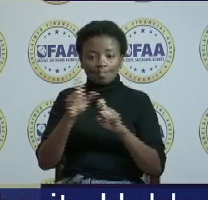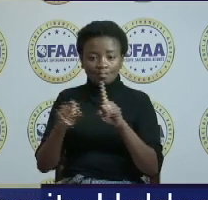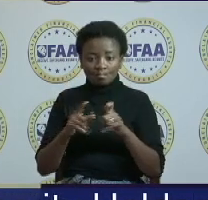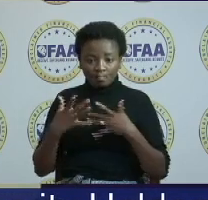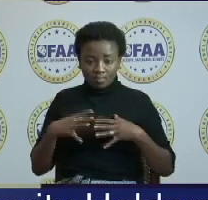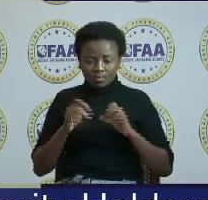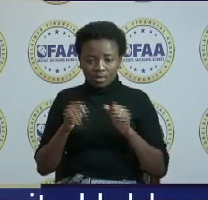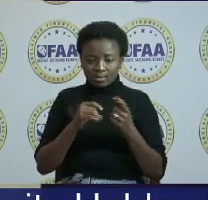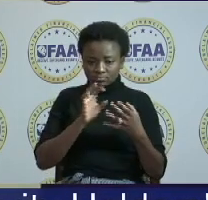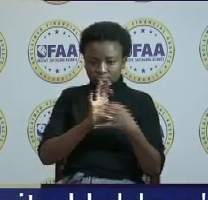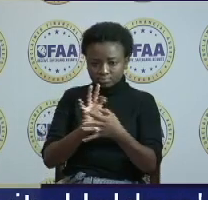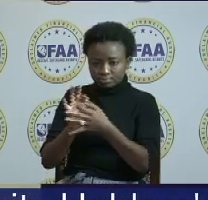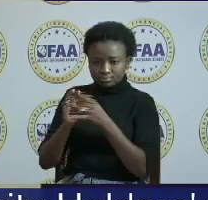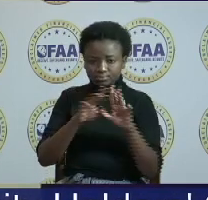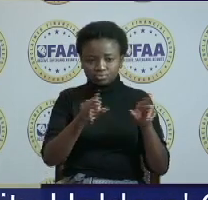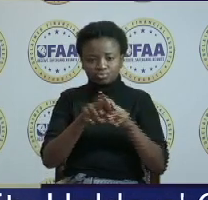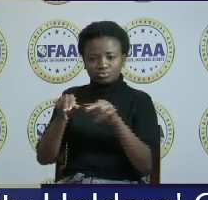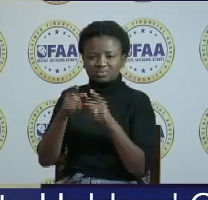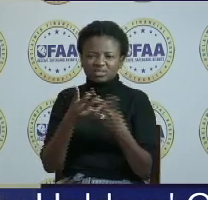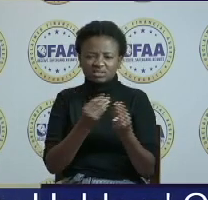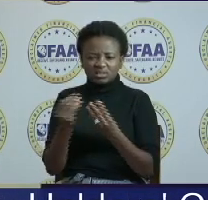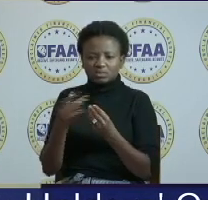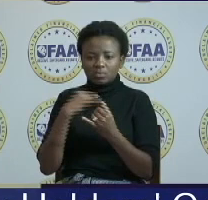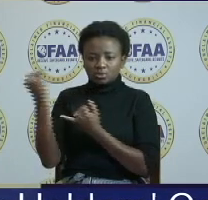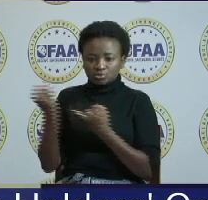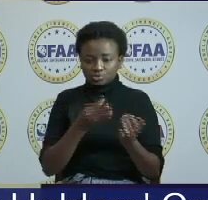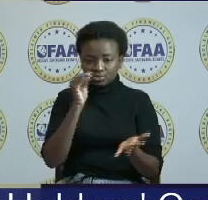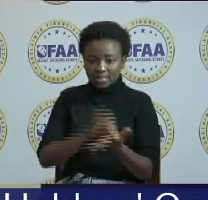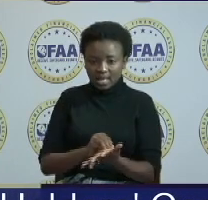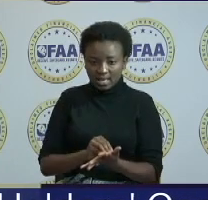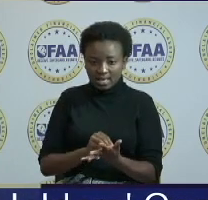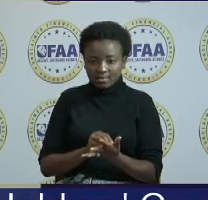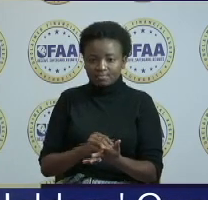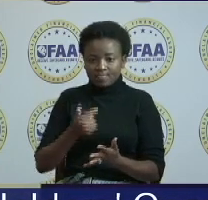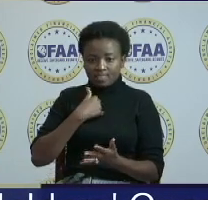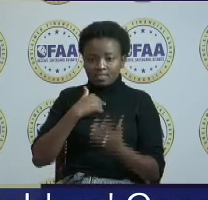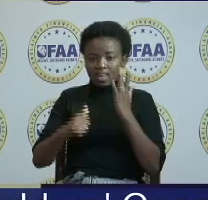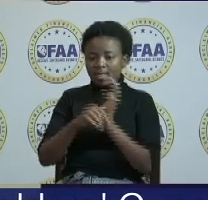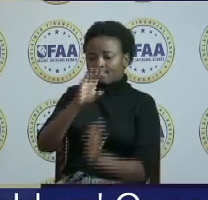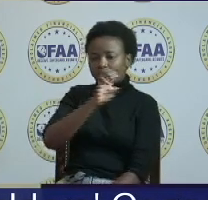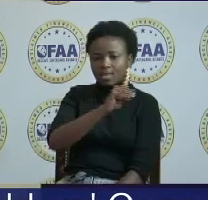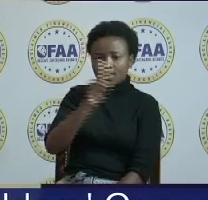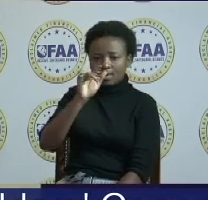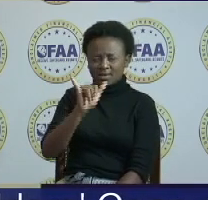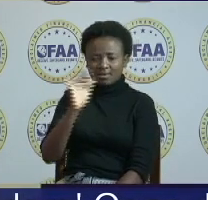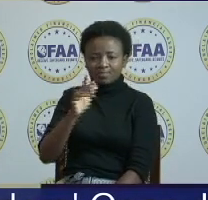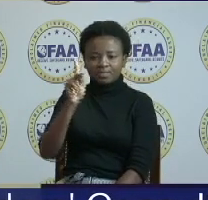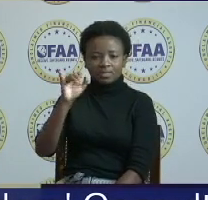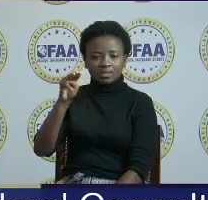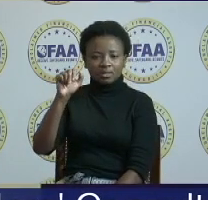this Q&A session is very straightforward, and I'd like to introduce once again myself. My name is Eddie Kimani, and I will be